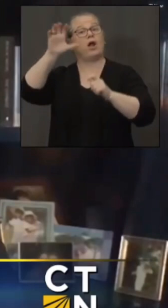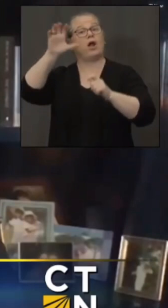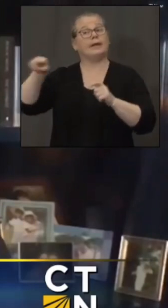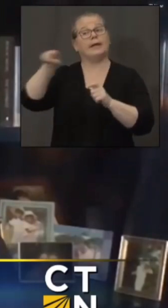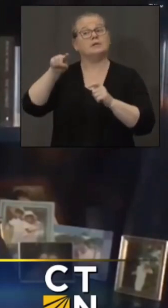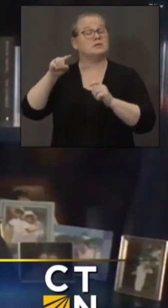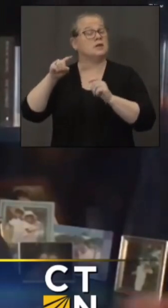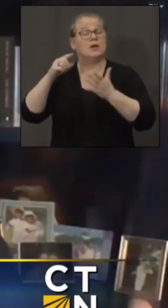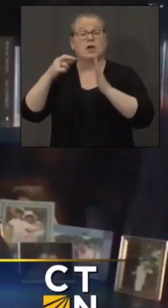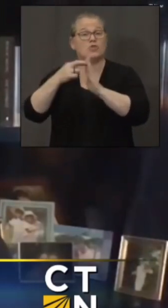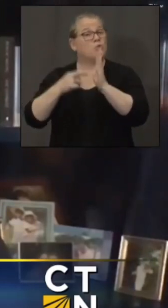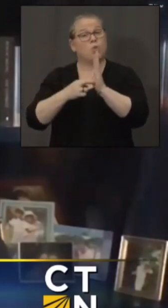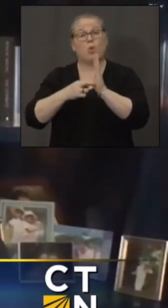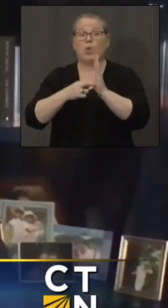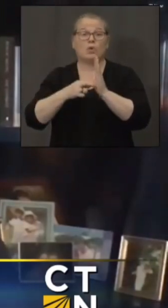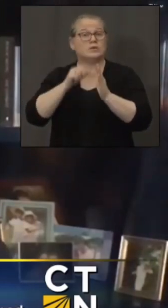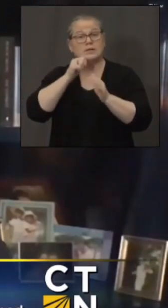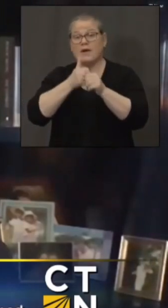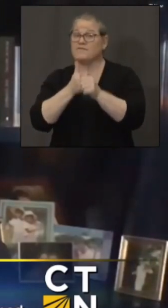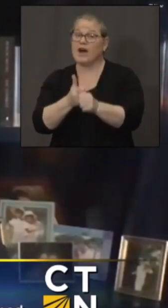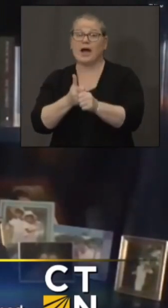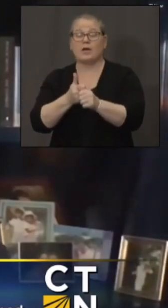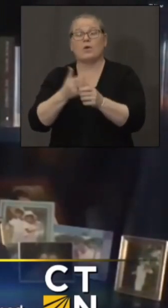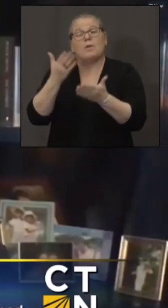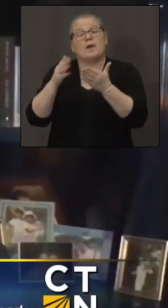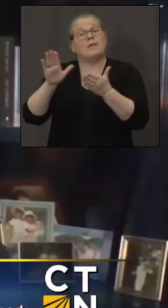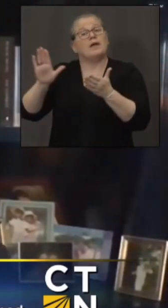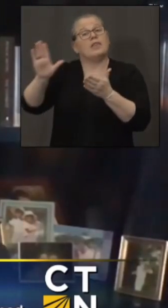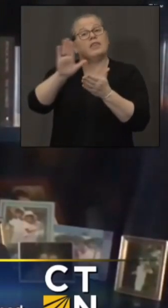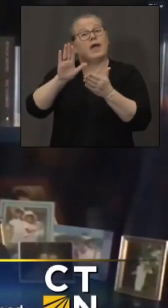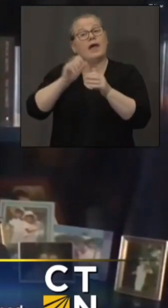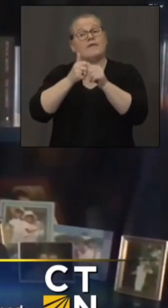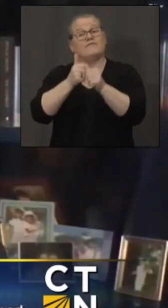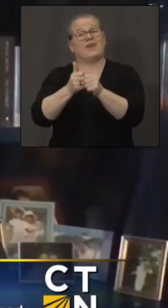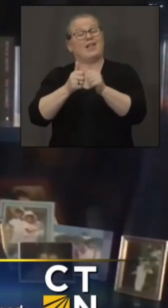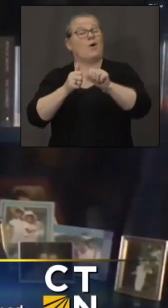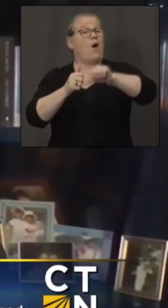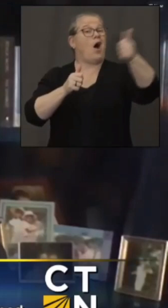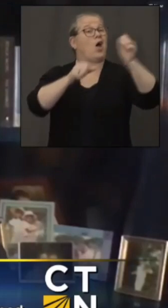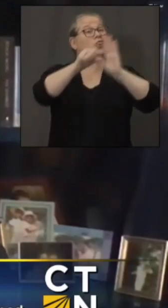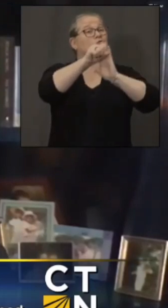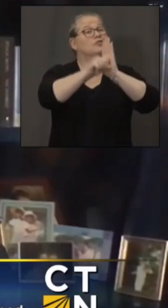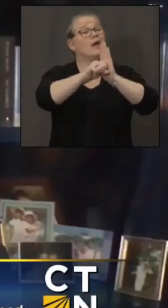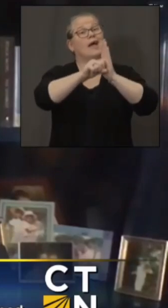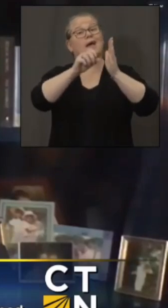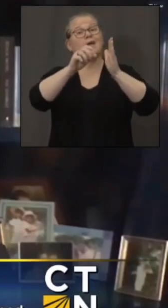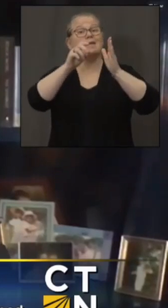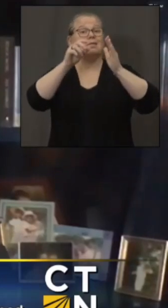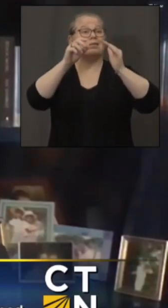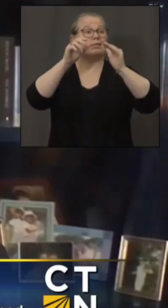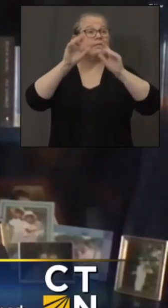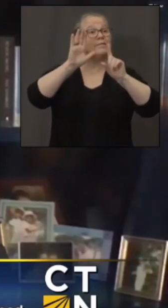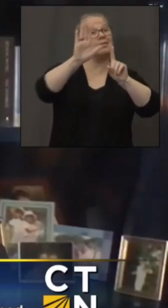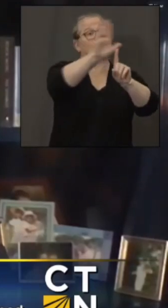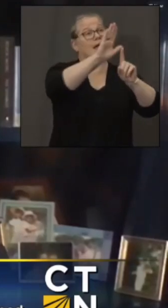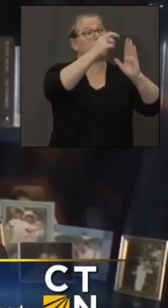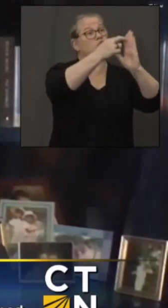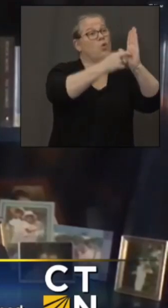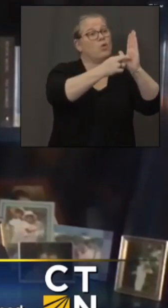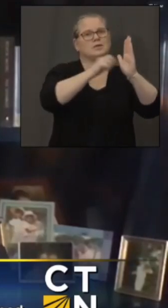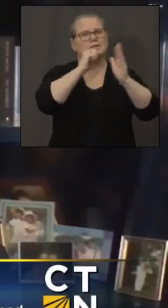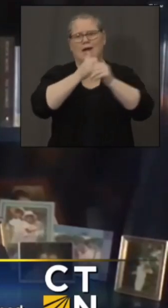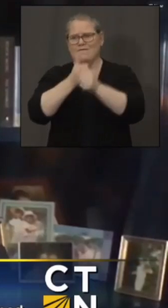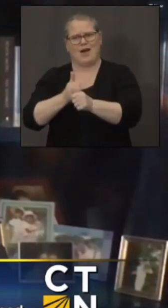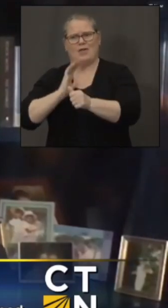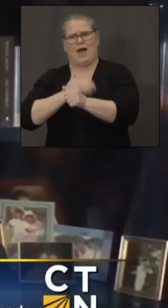or following some national rules instead of our state rules, that they're going to pay attention, have a number that they will respond to. That's how we came up